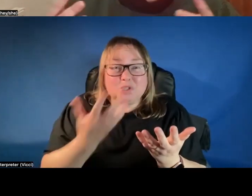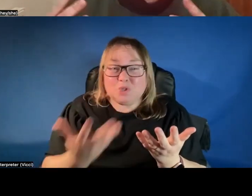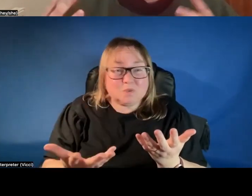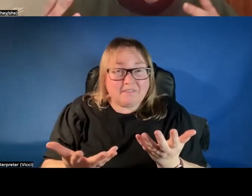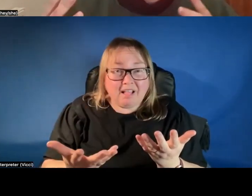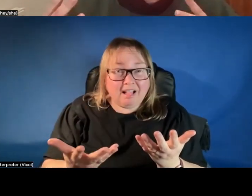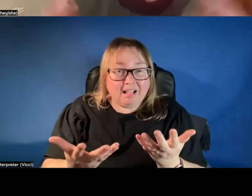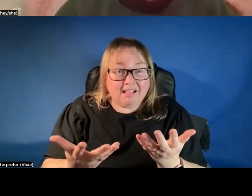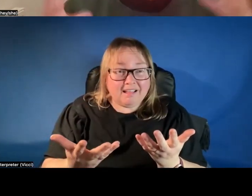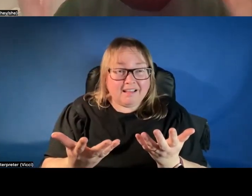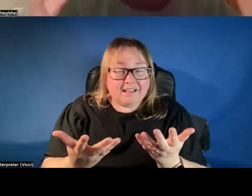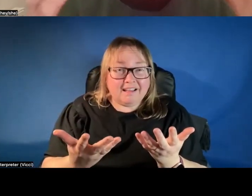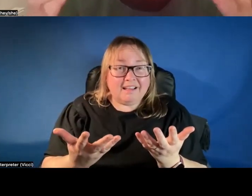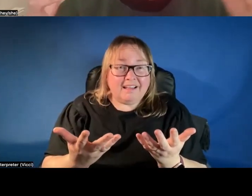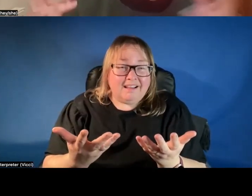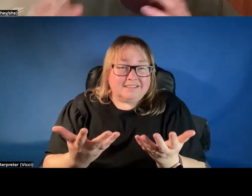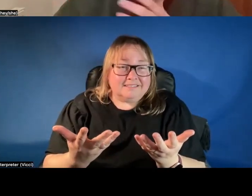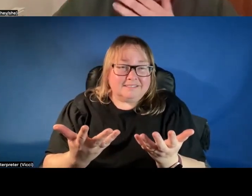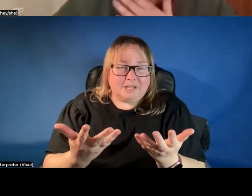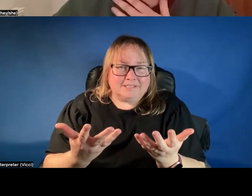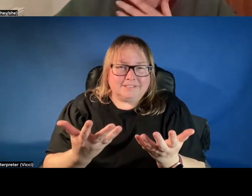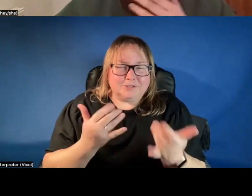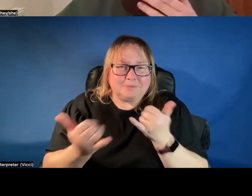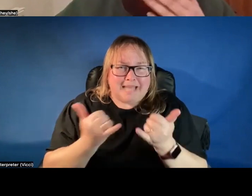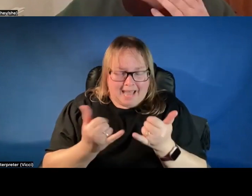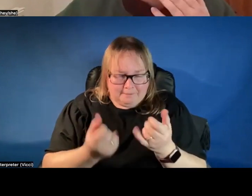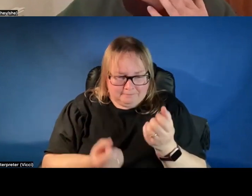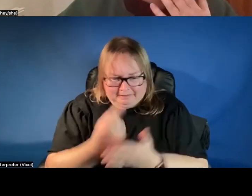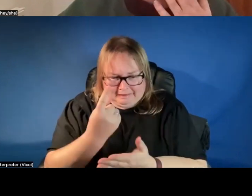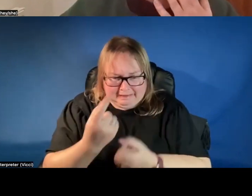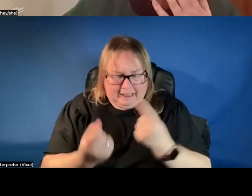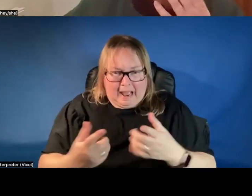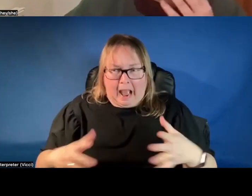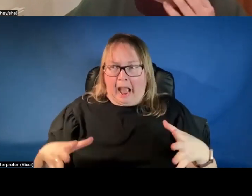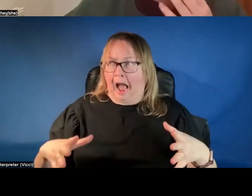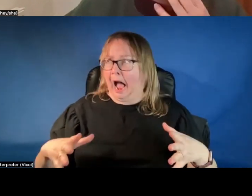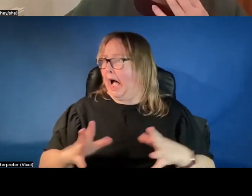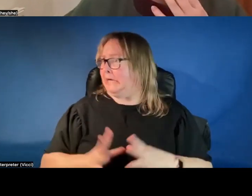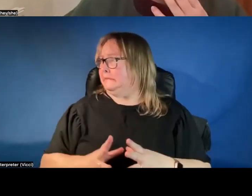with moments of like, I don't know what to do. I don't know how to approach this situation.